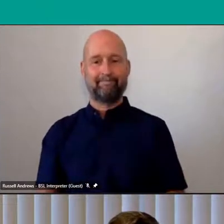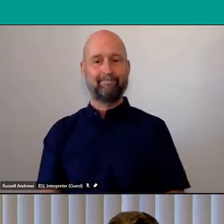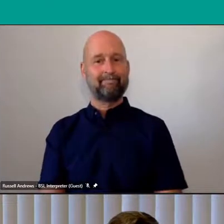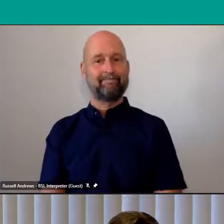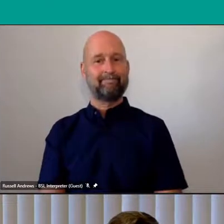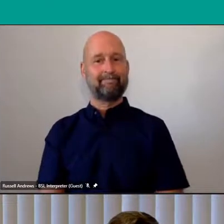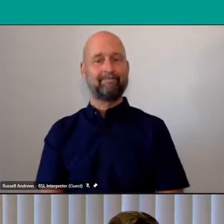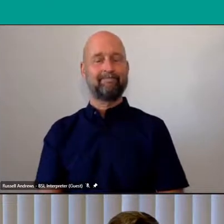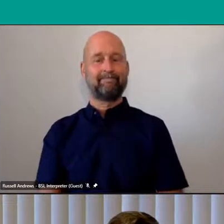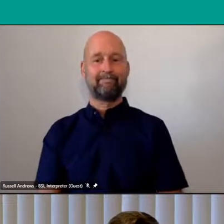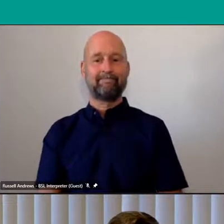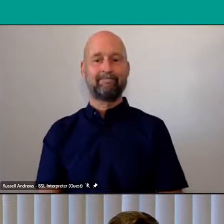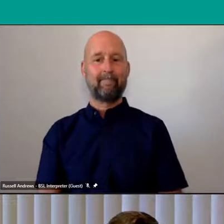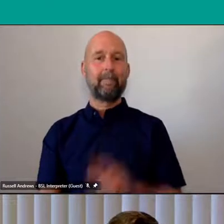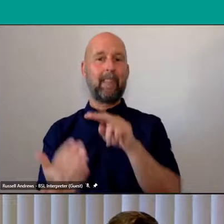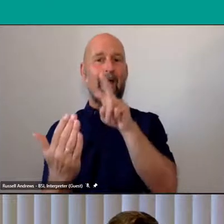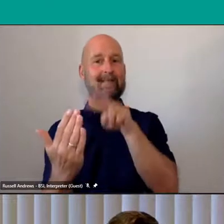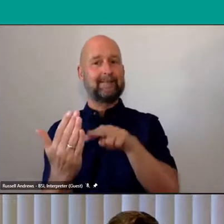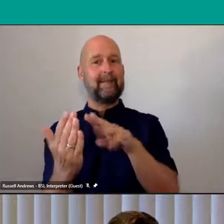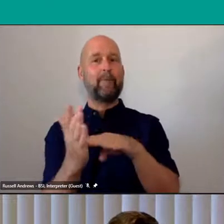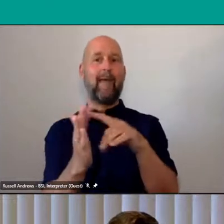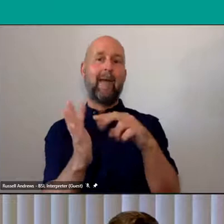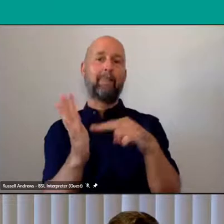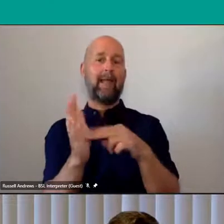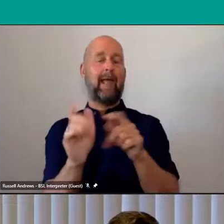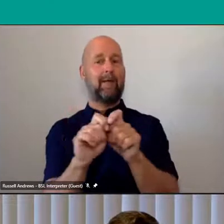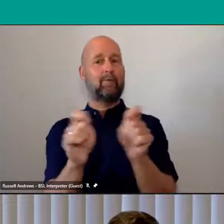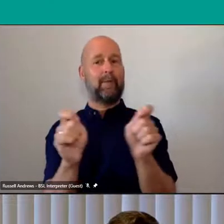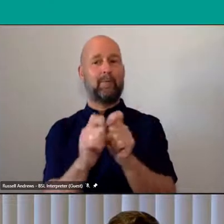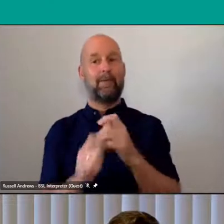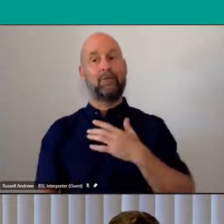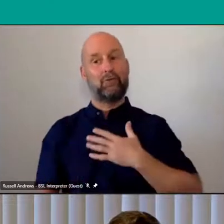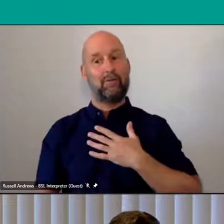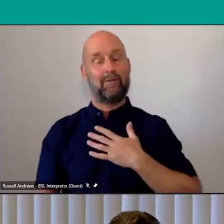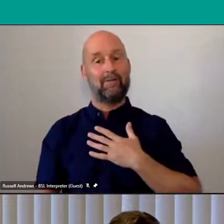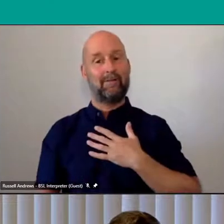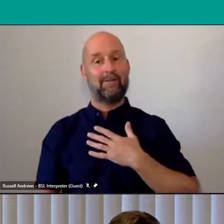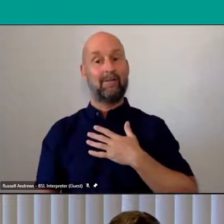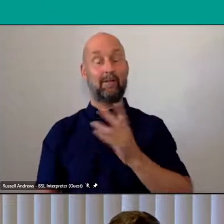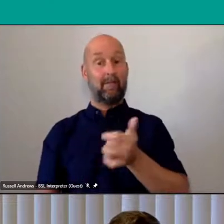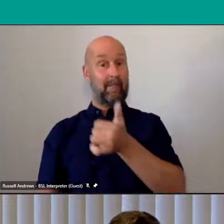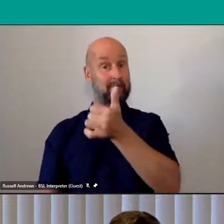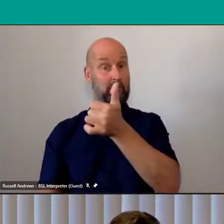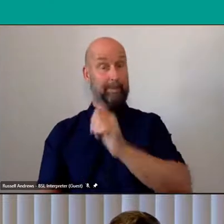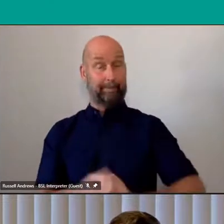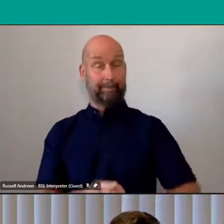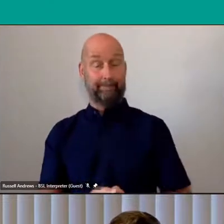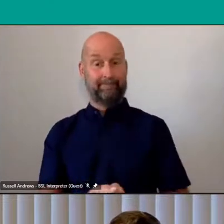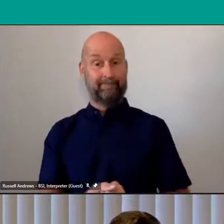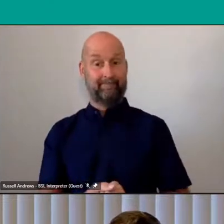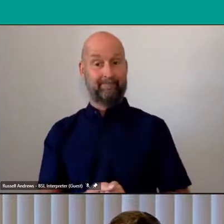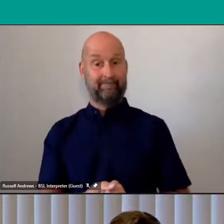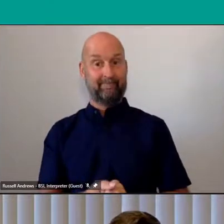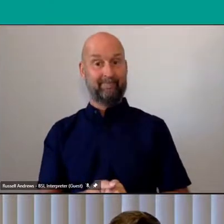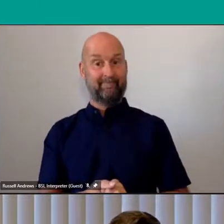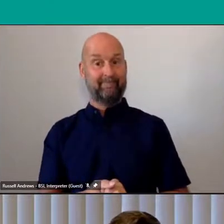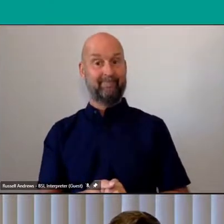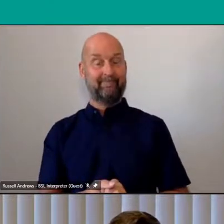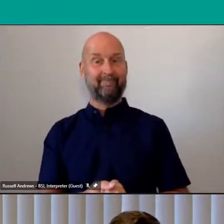Yeah, I can see that one. Thank you. Sorry to... No, that's quite all right. It's a team effort, as always.